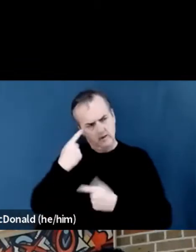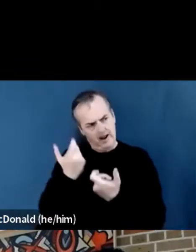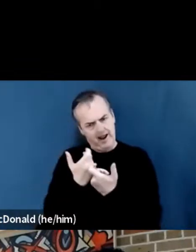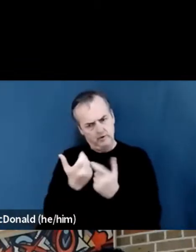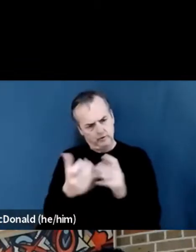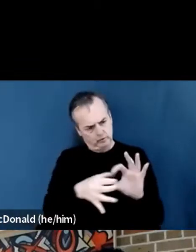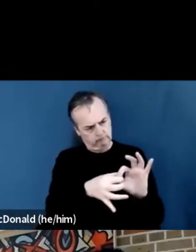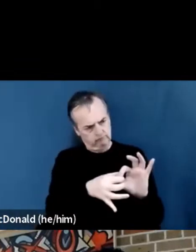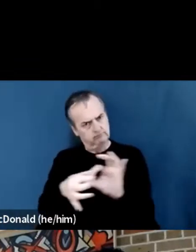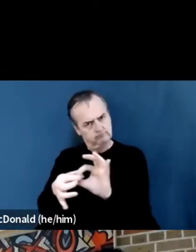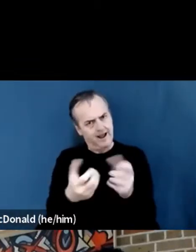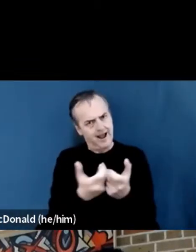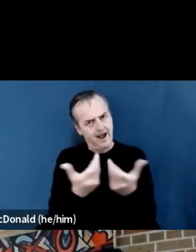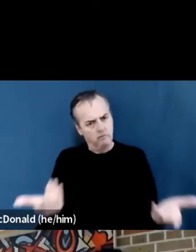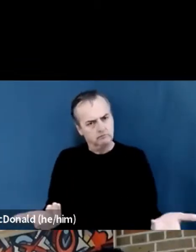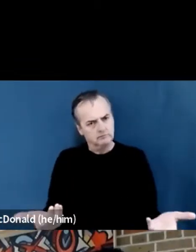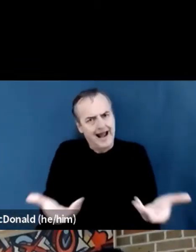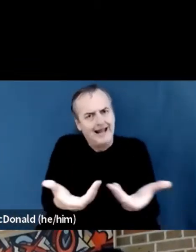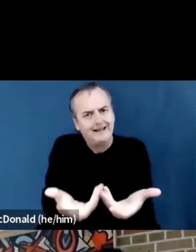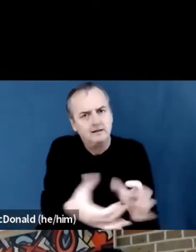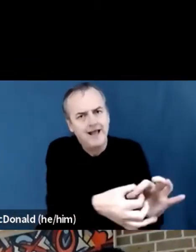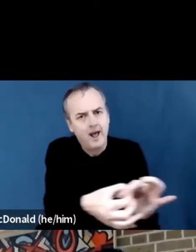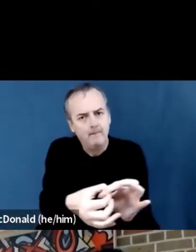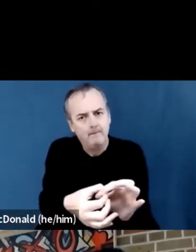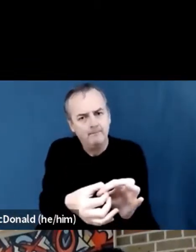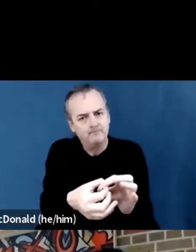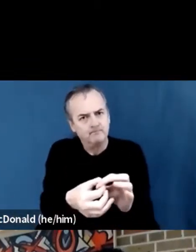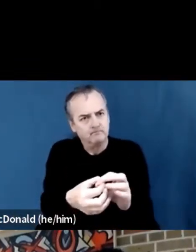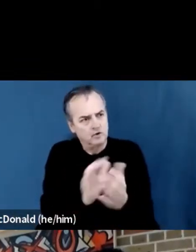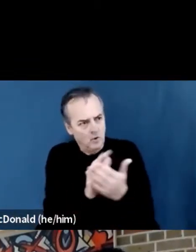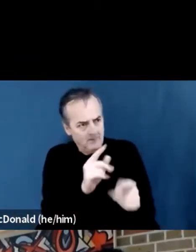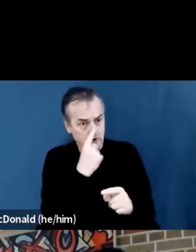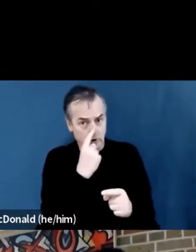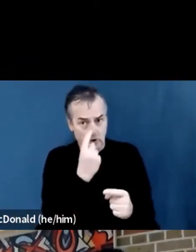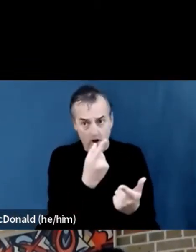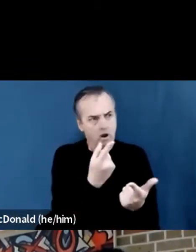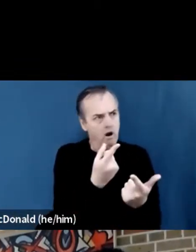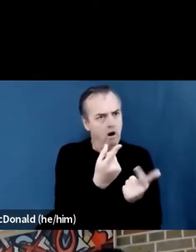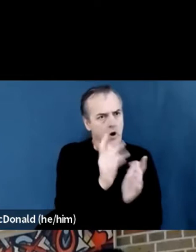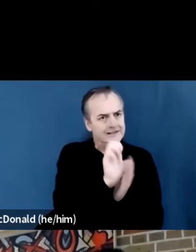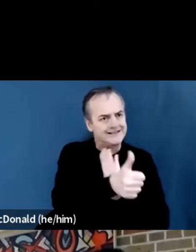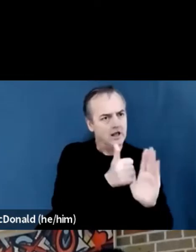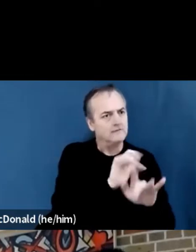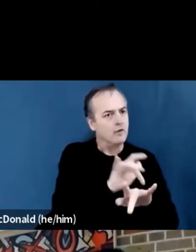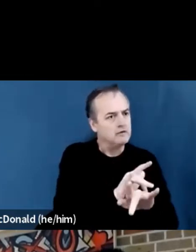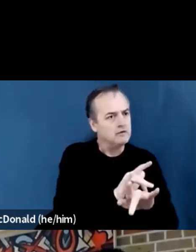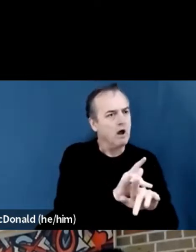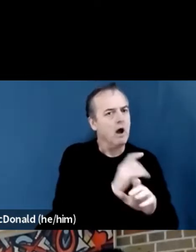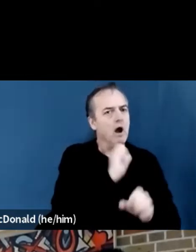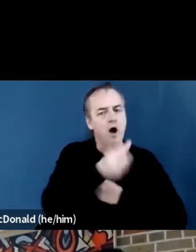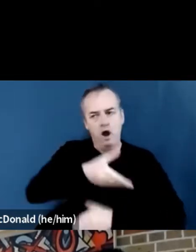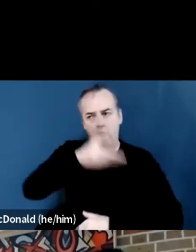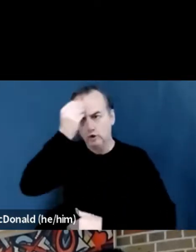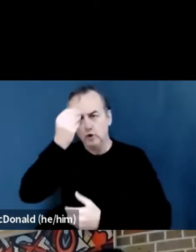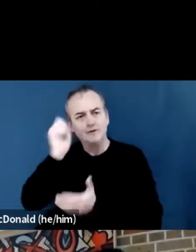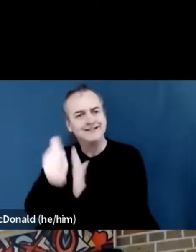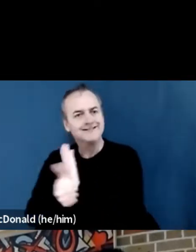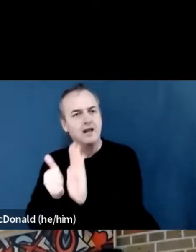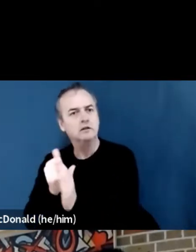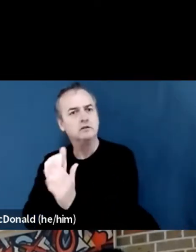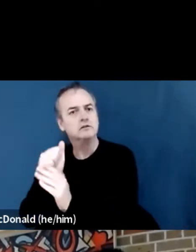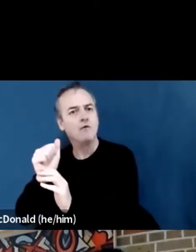of freedom of movement between the two worlds, and acknowledge that stories that work really well in one format can work really